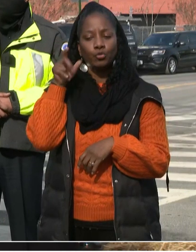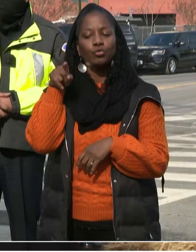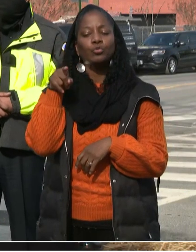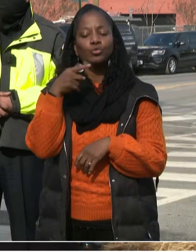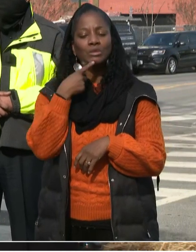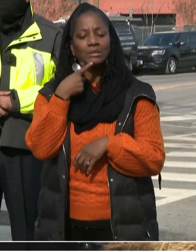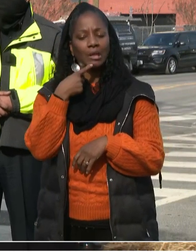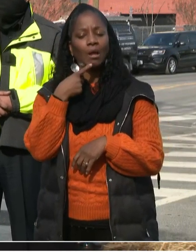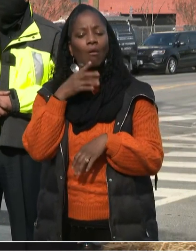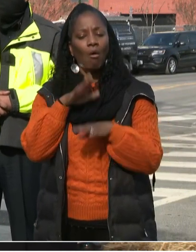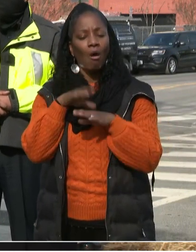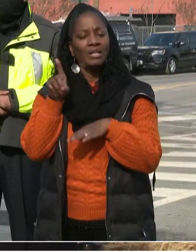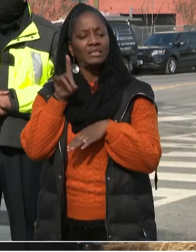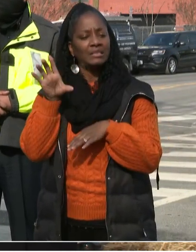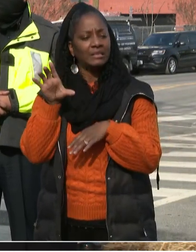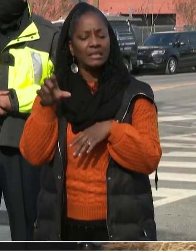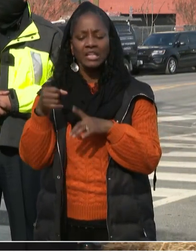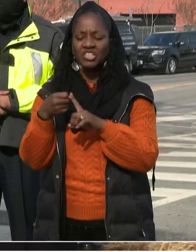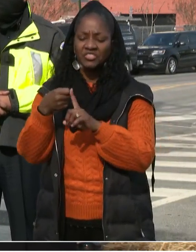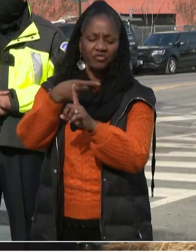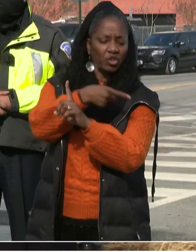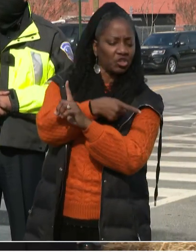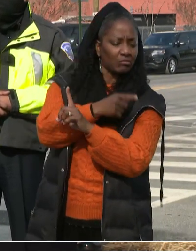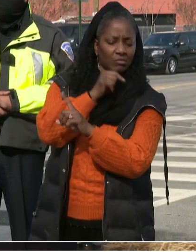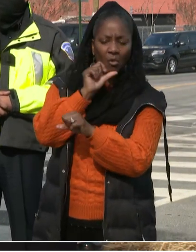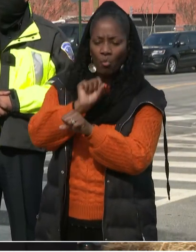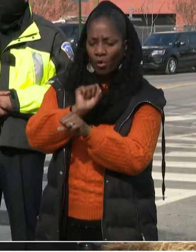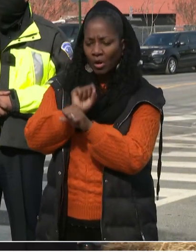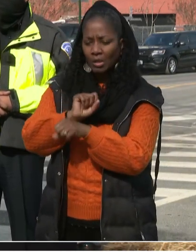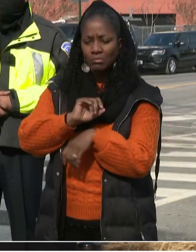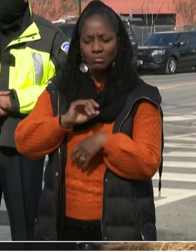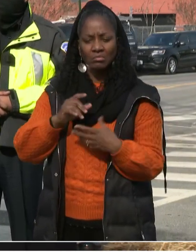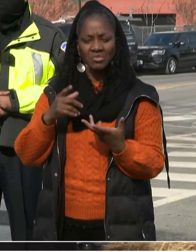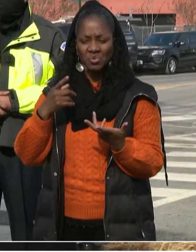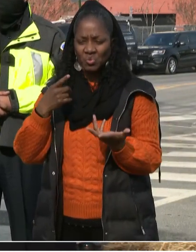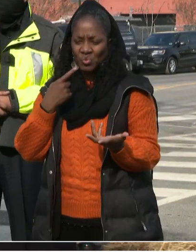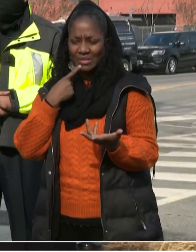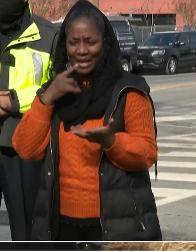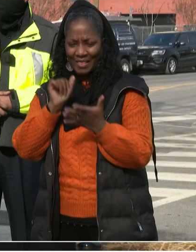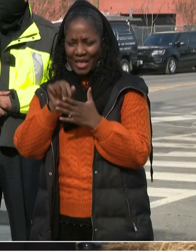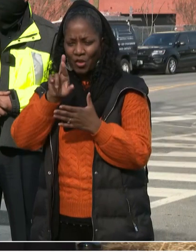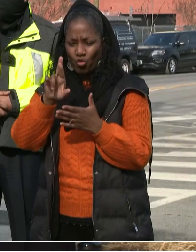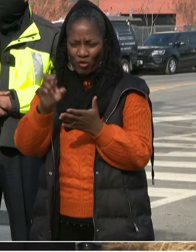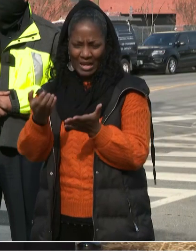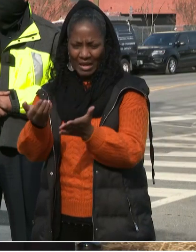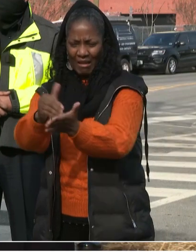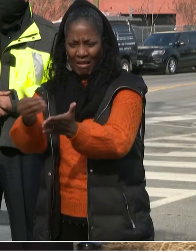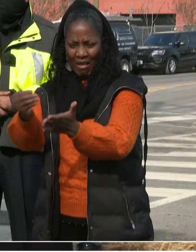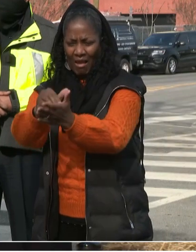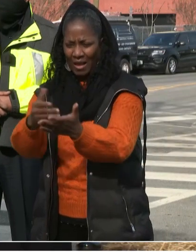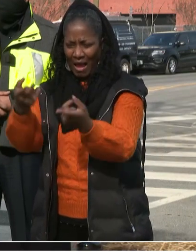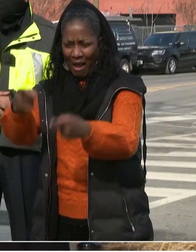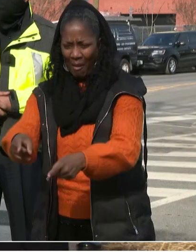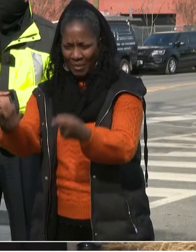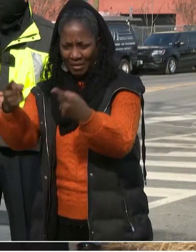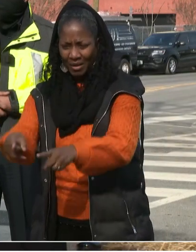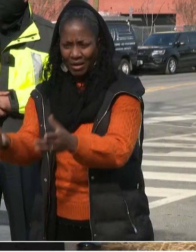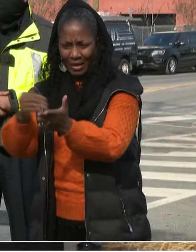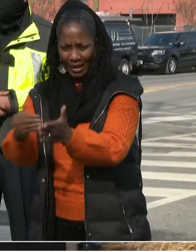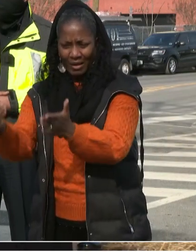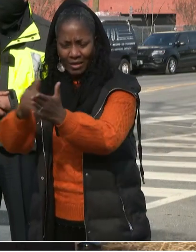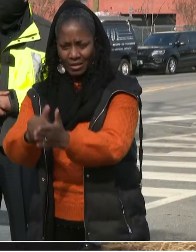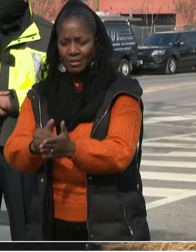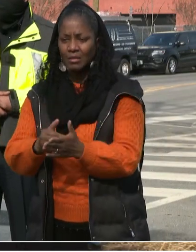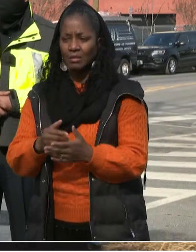about diversion not working, and that all these juveniles, you seem to be saying that they're reoffending, and that's what I want to know. Do you have data? Can